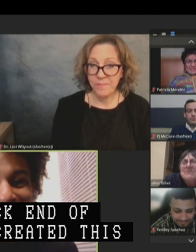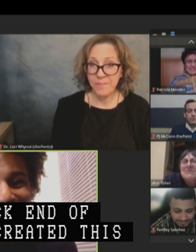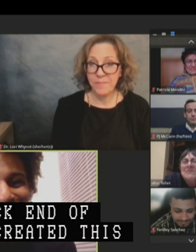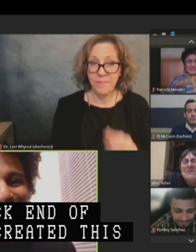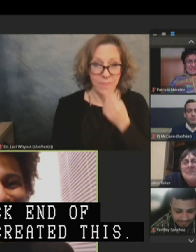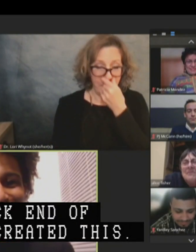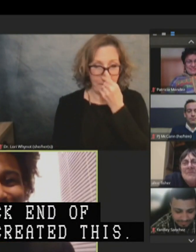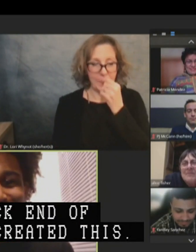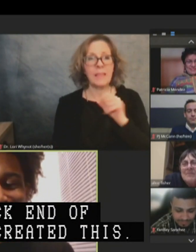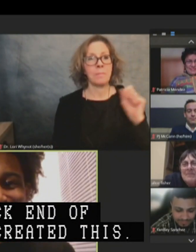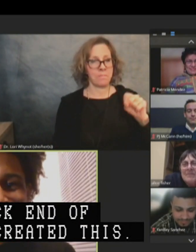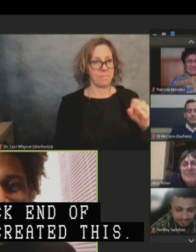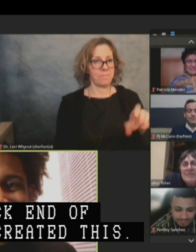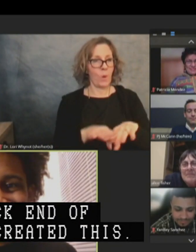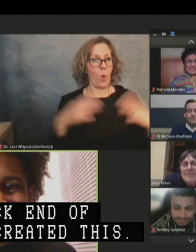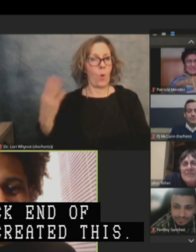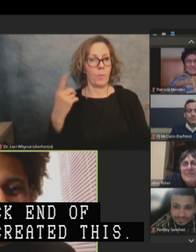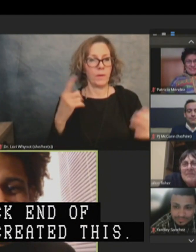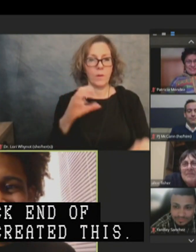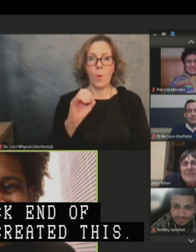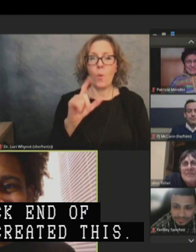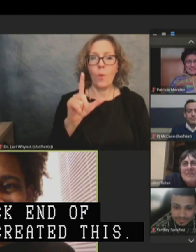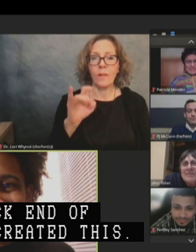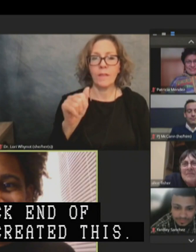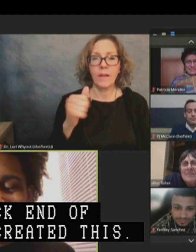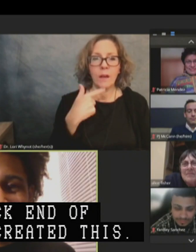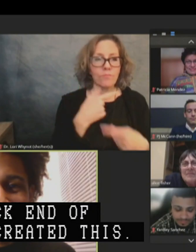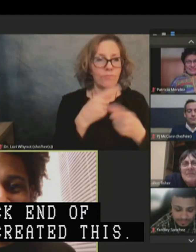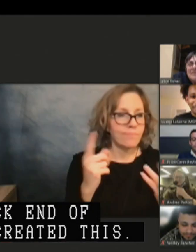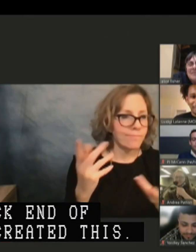Questions? Yes. Let's see here.